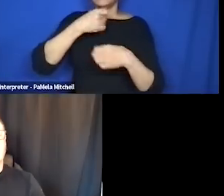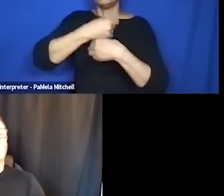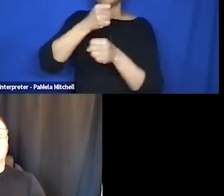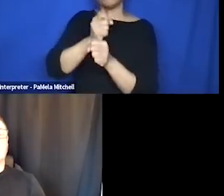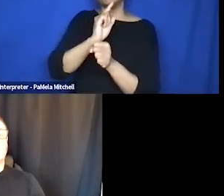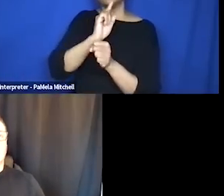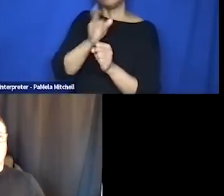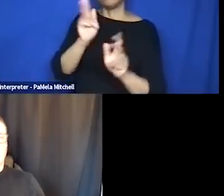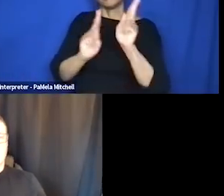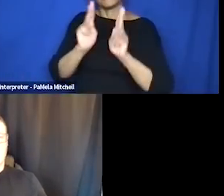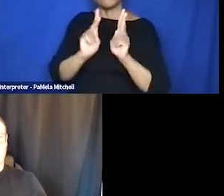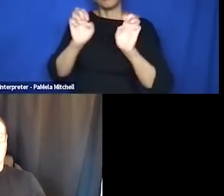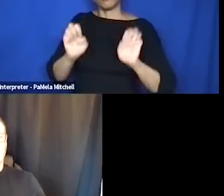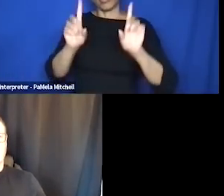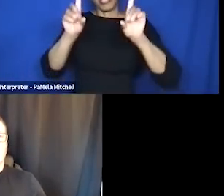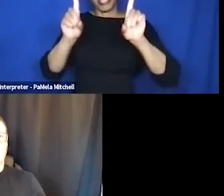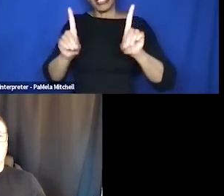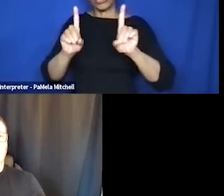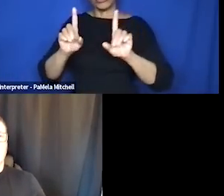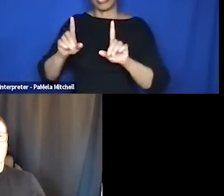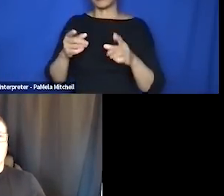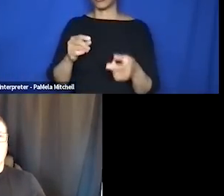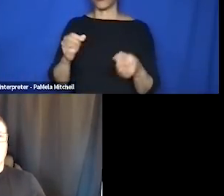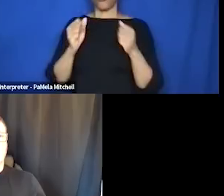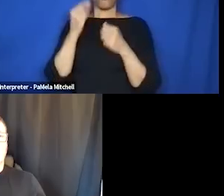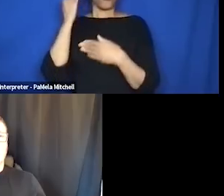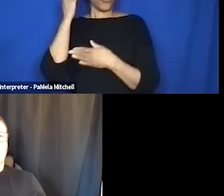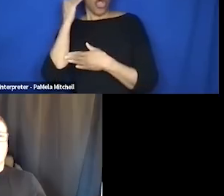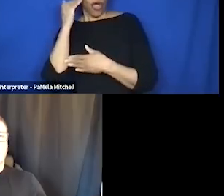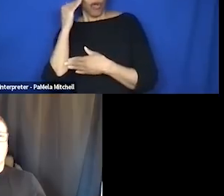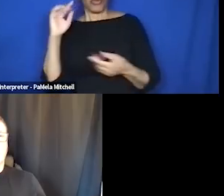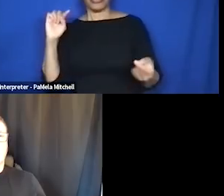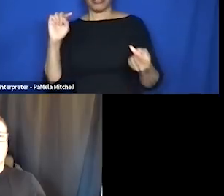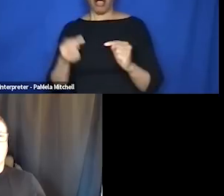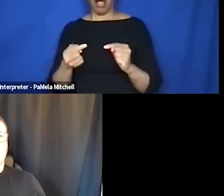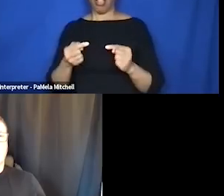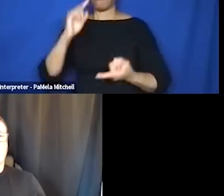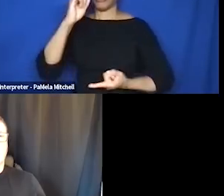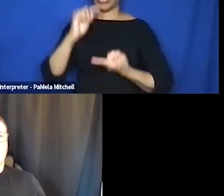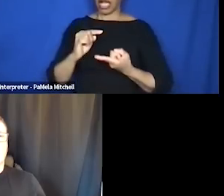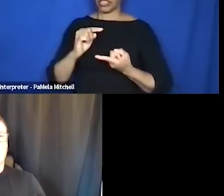harm reduction. And that's even people who are using. Of course, the outreach, like we were talking about,